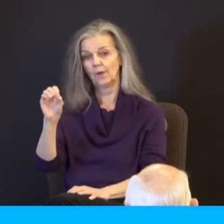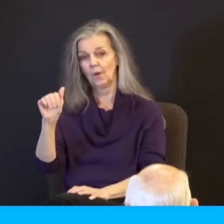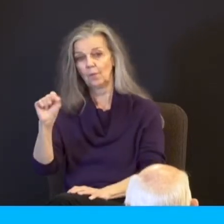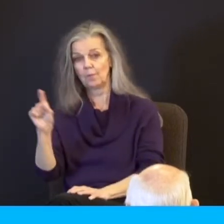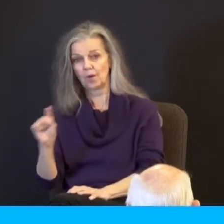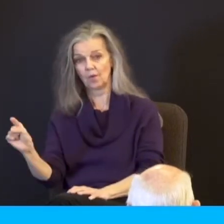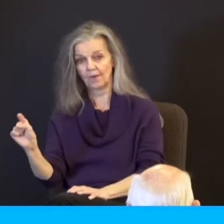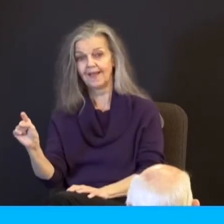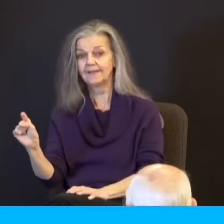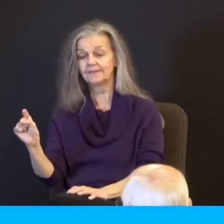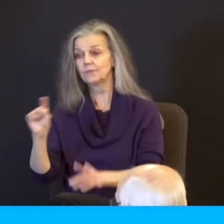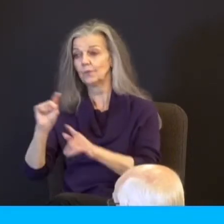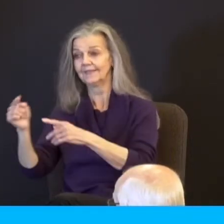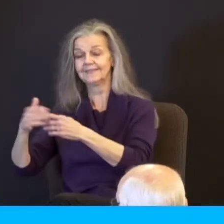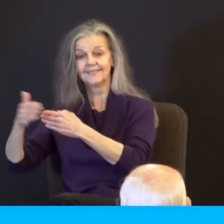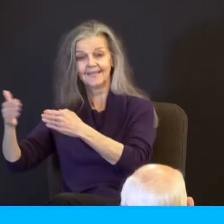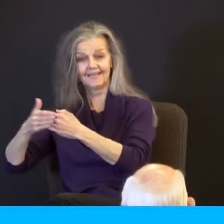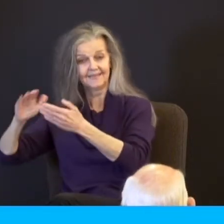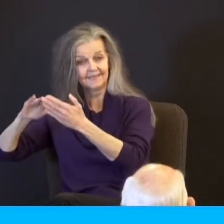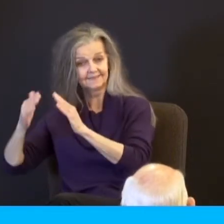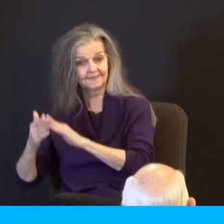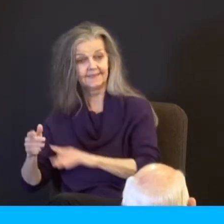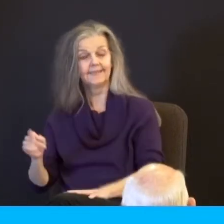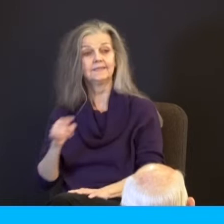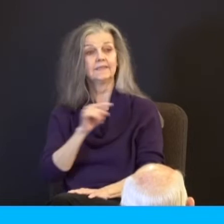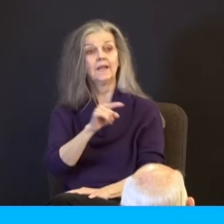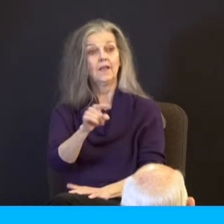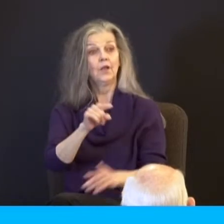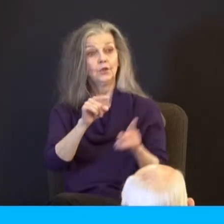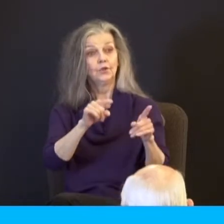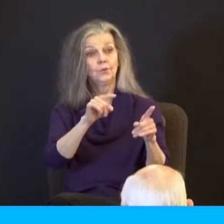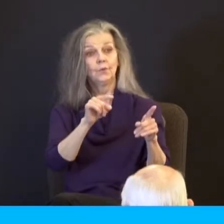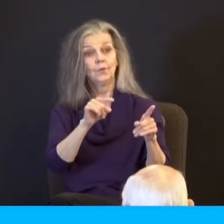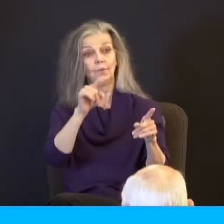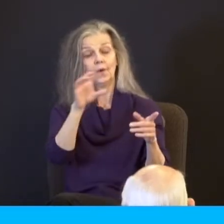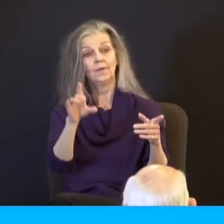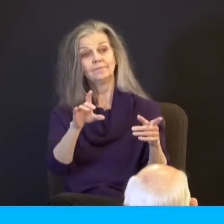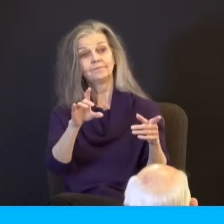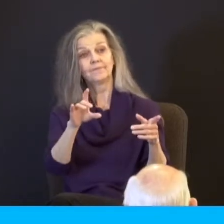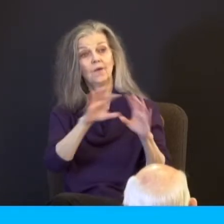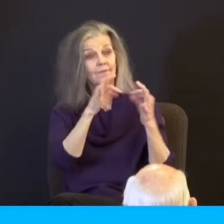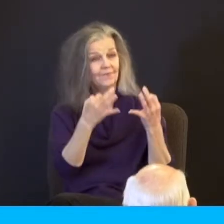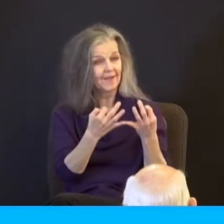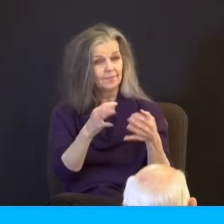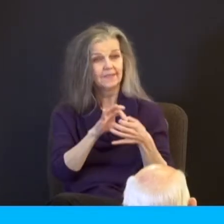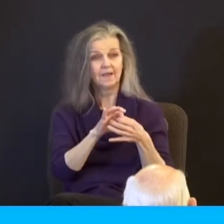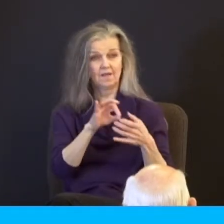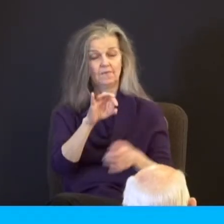ahead of him to redeem Naomi and Ruth? And he says, I don't want to do it. And what did he give to Boaz? His shoe. No mention of